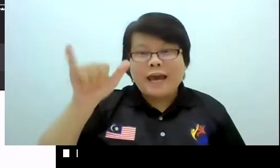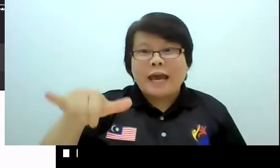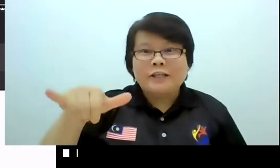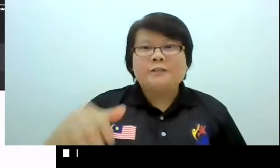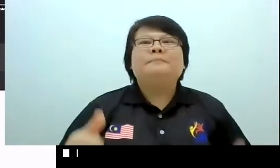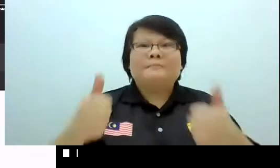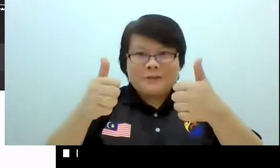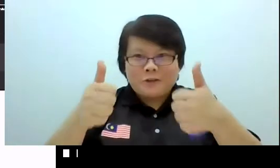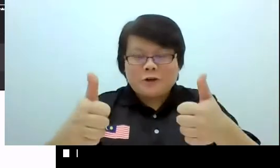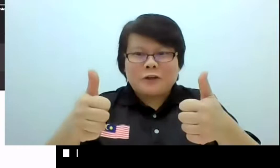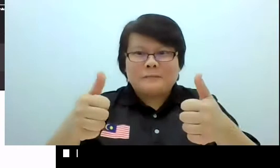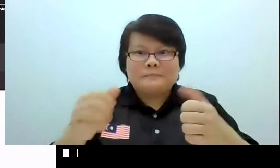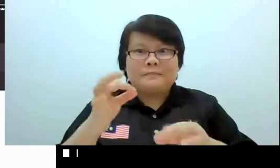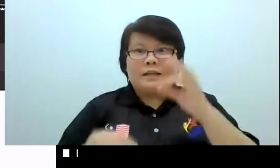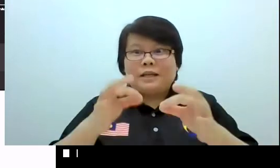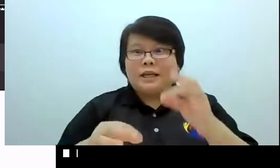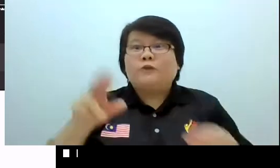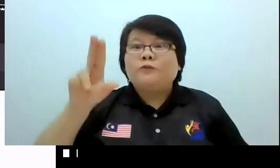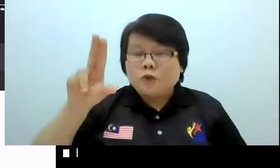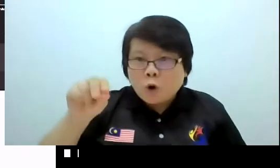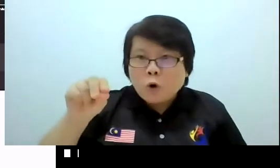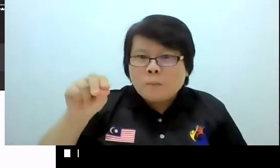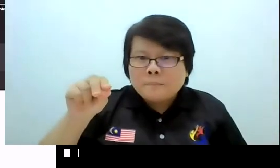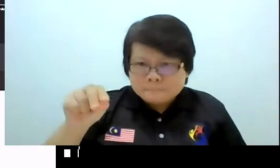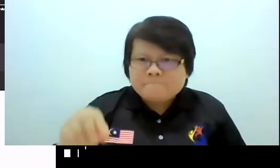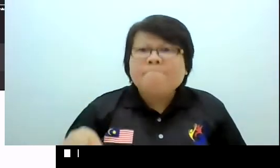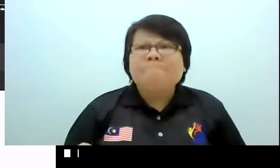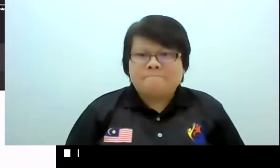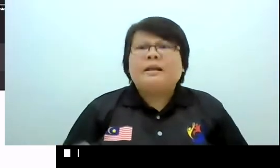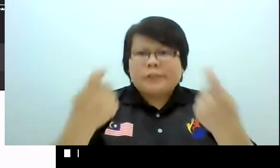If yes, good. If no,